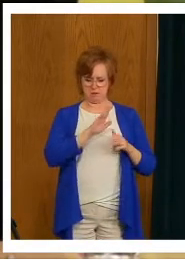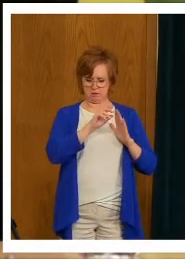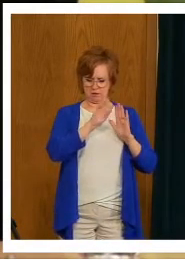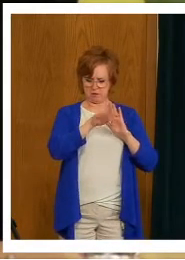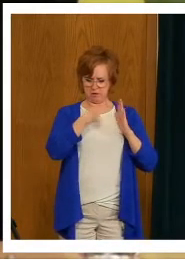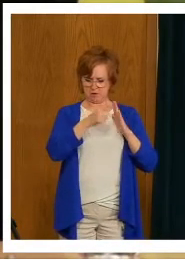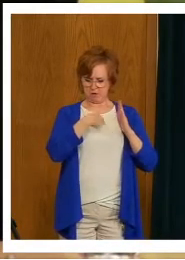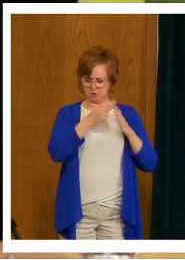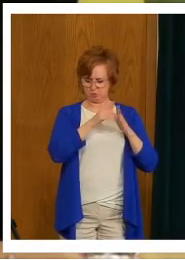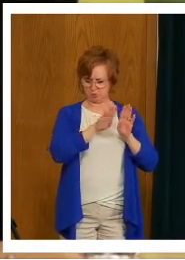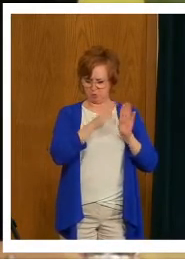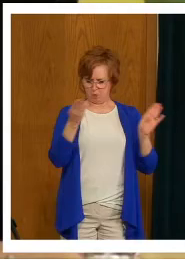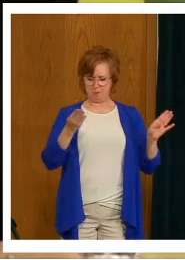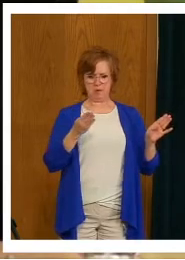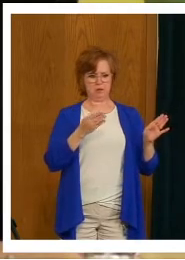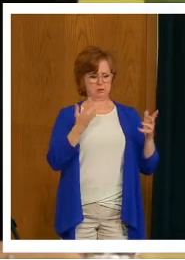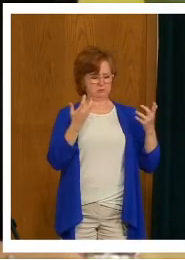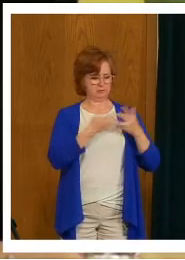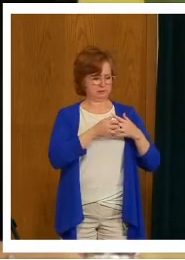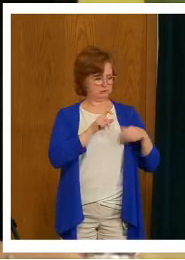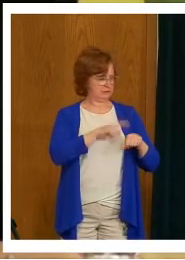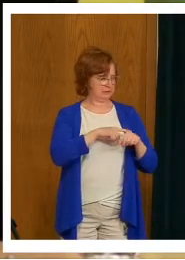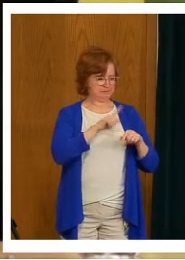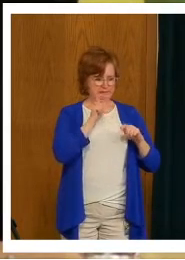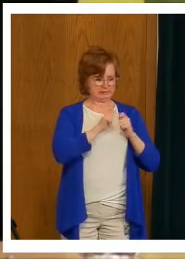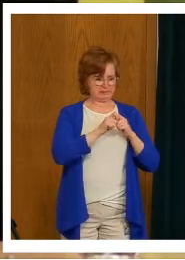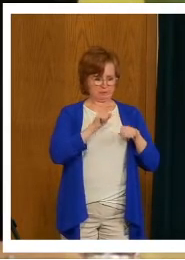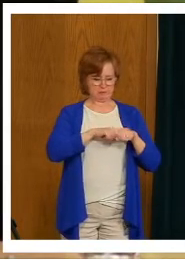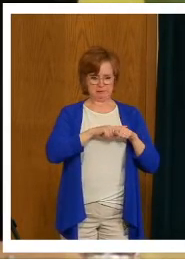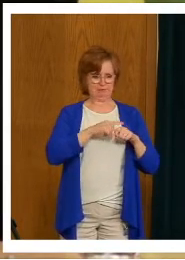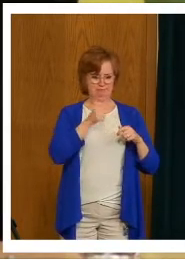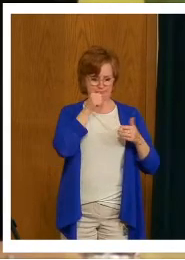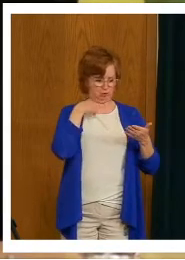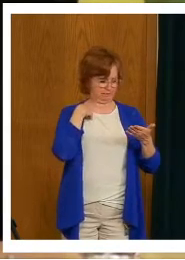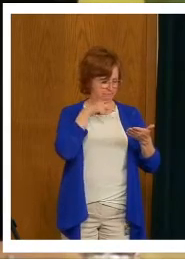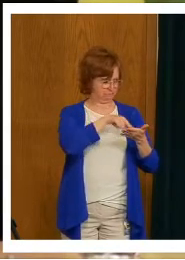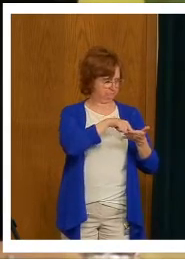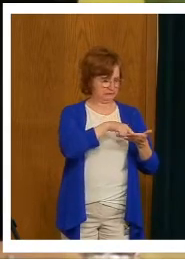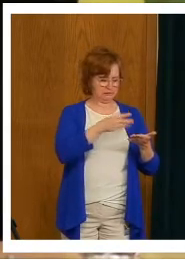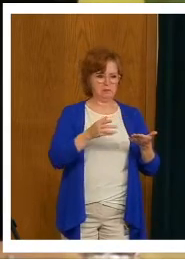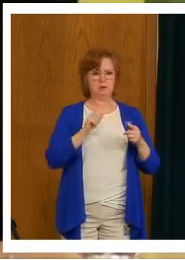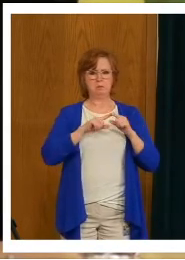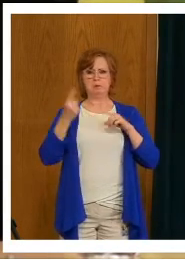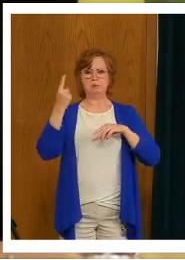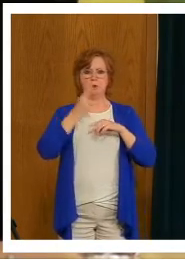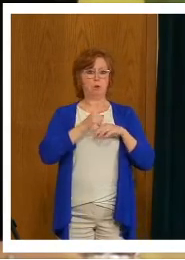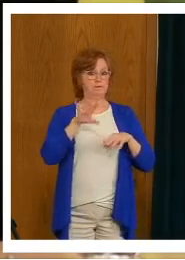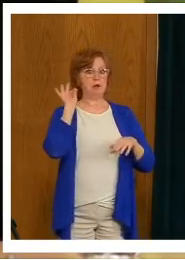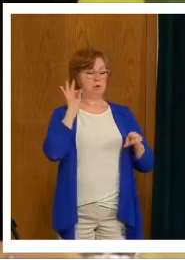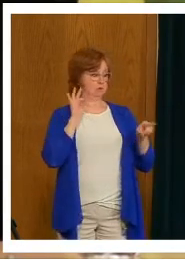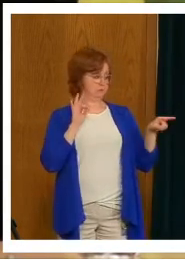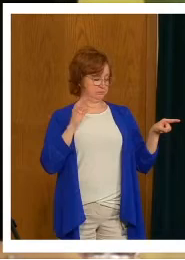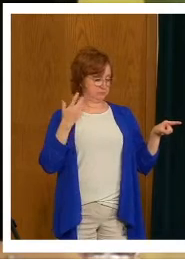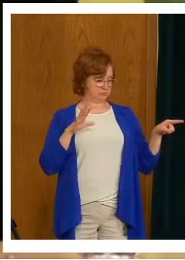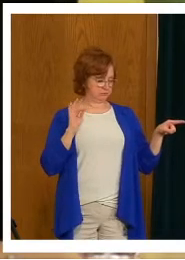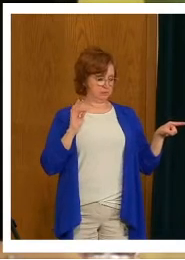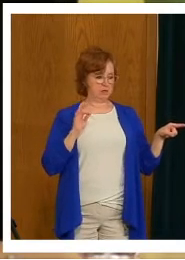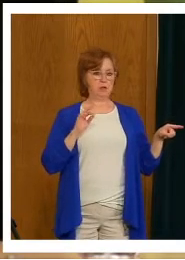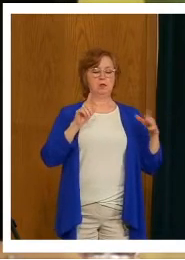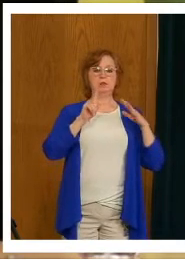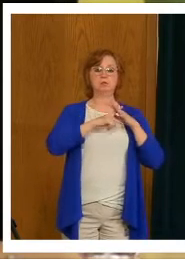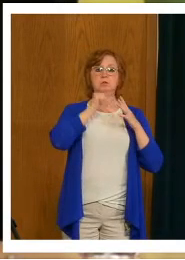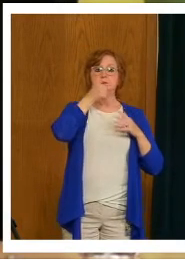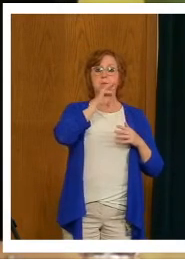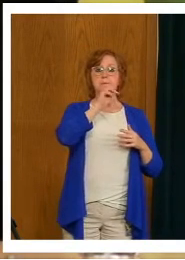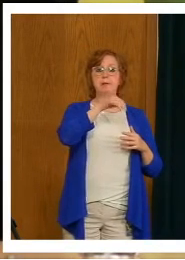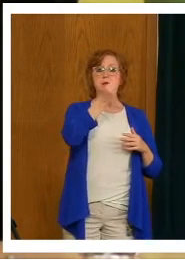more appropriate for those that are crossing. And I don't have that in front of me, but it was in either today's news release, or here it is here. Starting tomorrow, May the